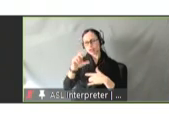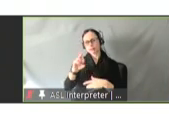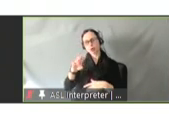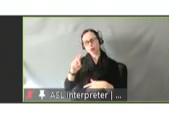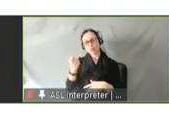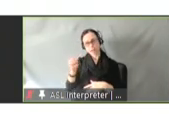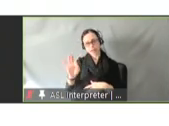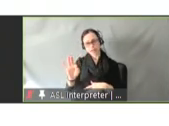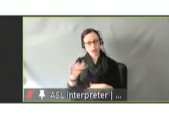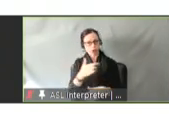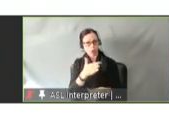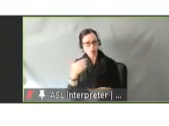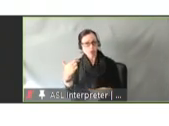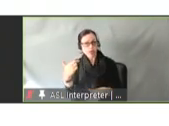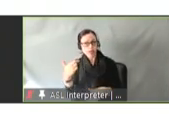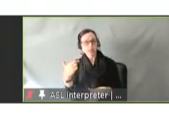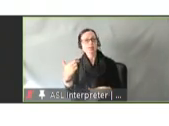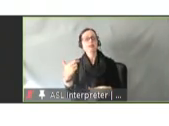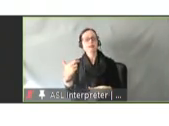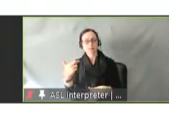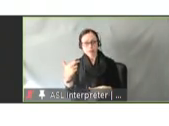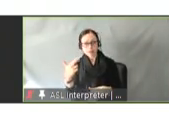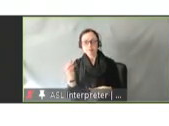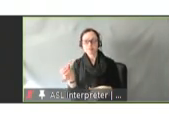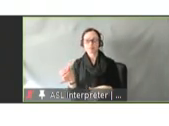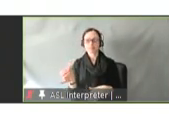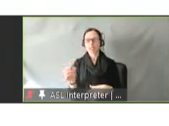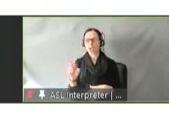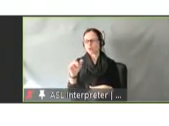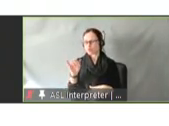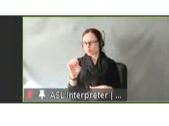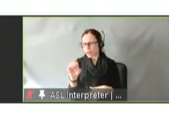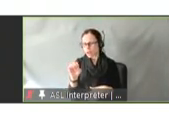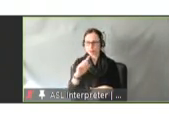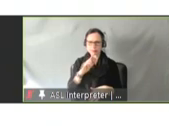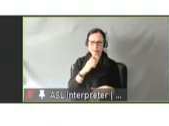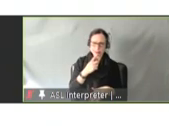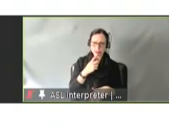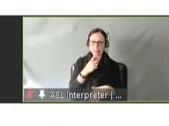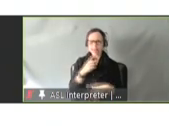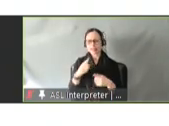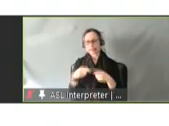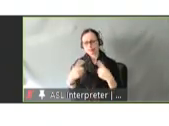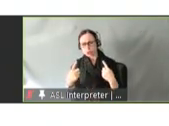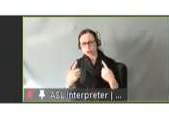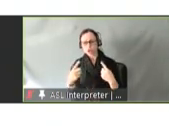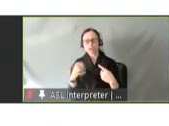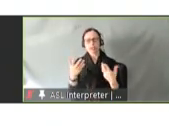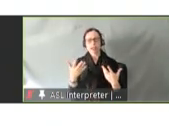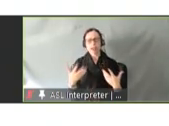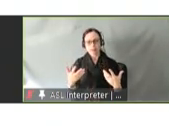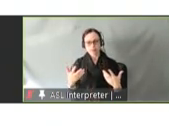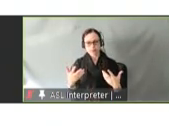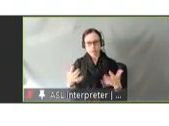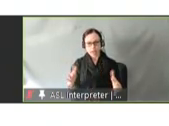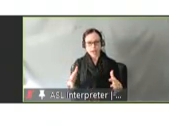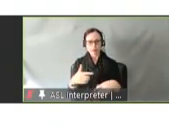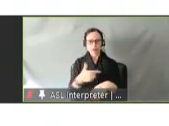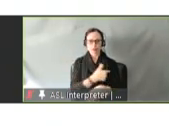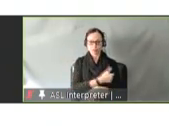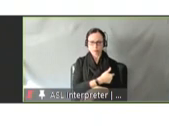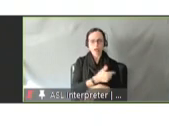the risks are typically ones like rare serious adverse events after vaccine or common adverse events after